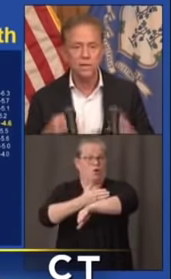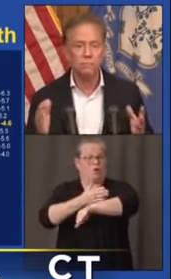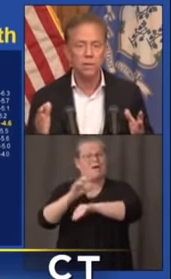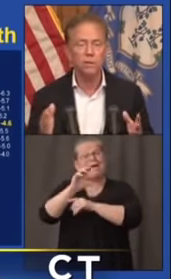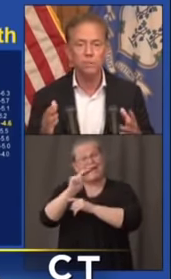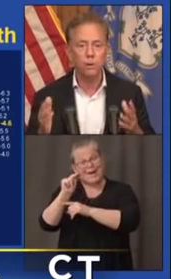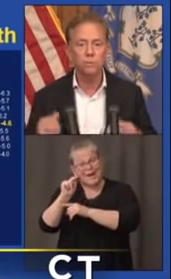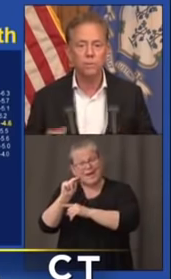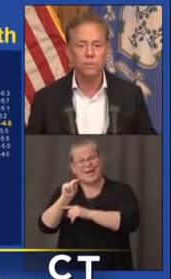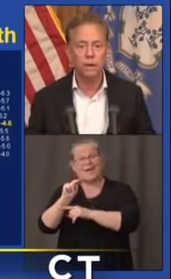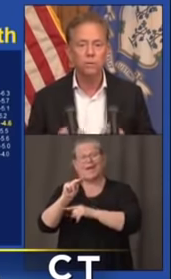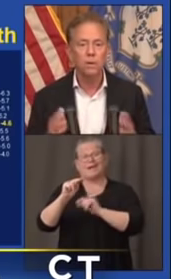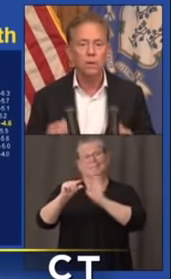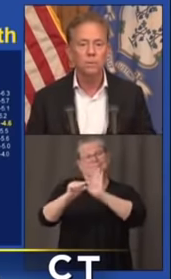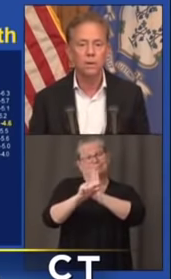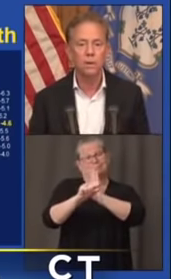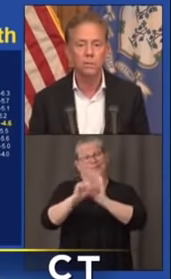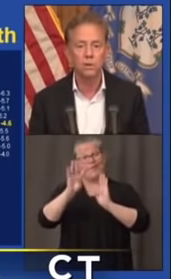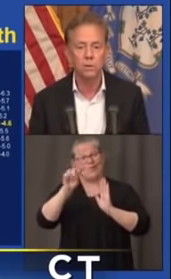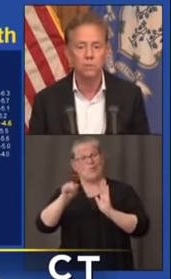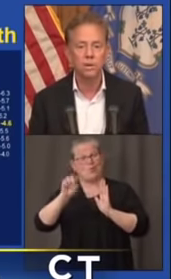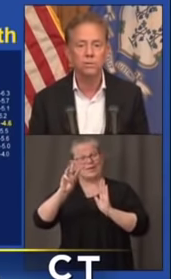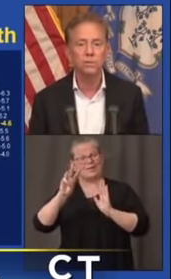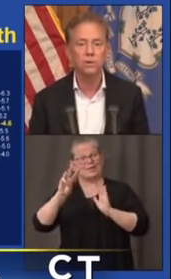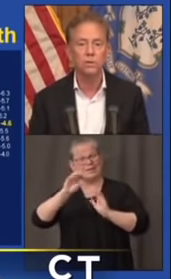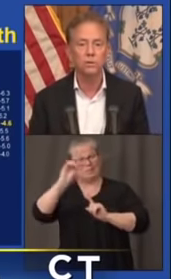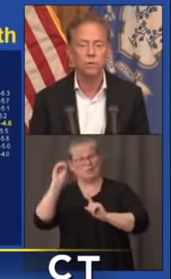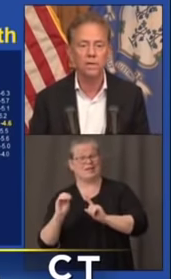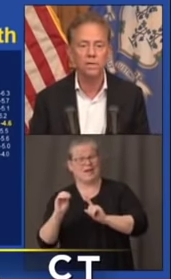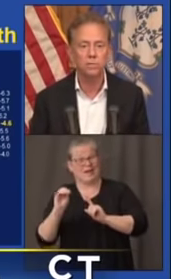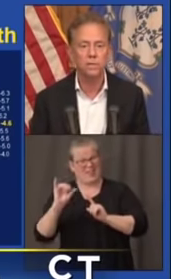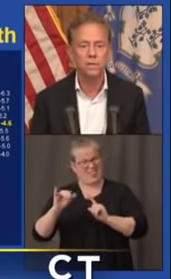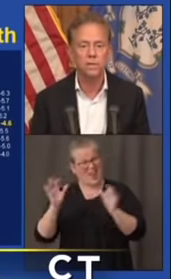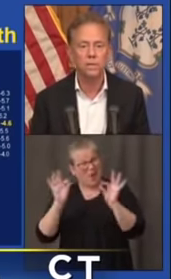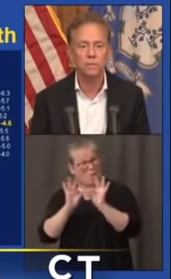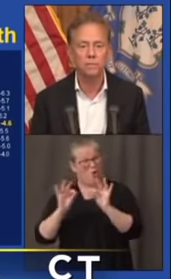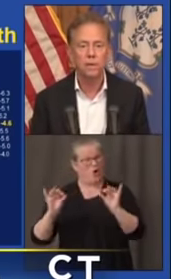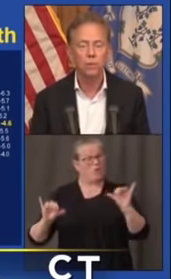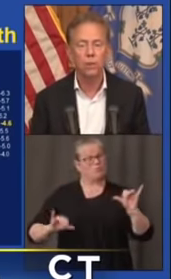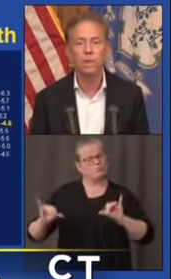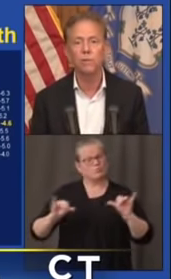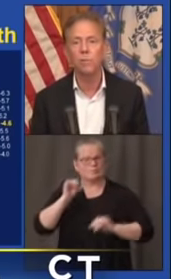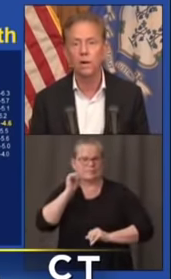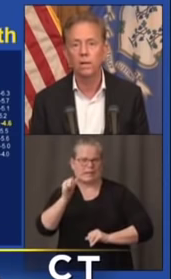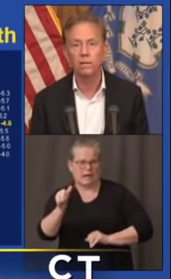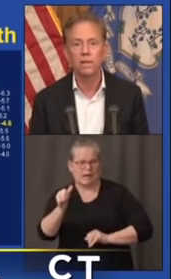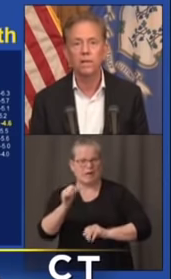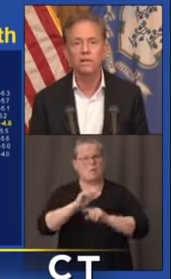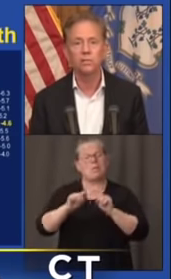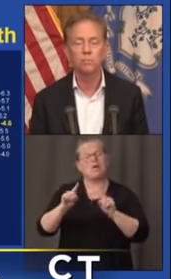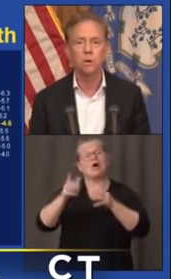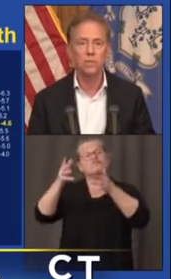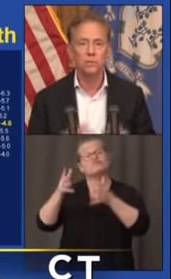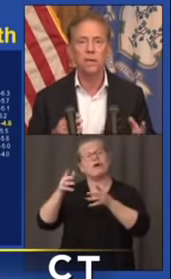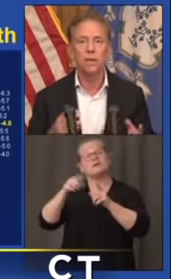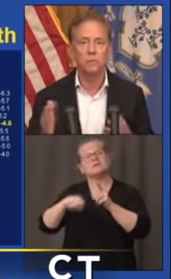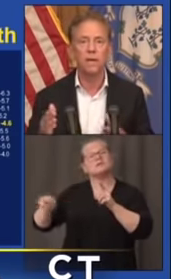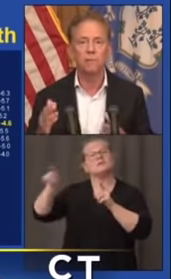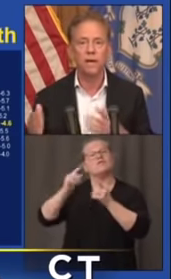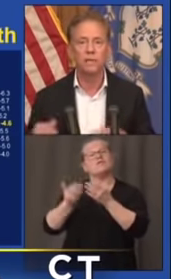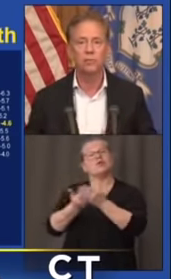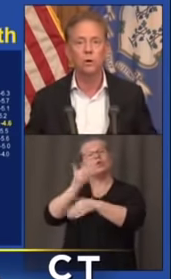4.6%, nothing to boast about, but compared to the rest of the Northeast, we did relatively well. I think that's in part because we